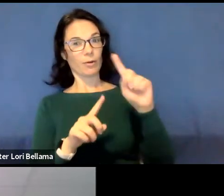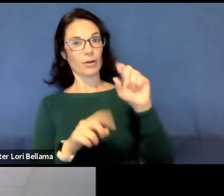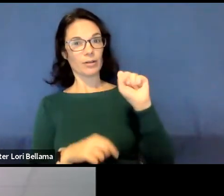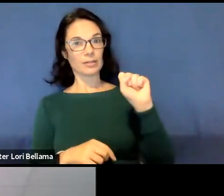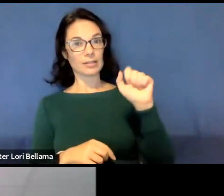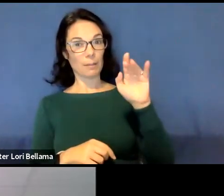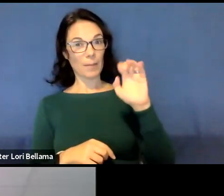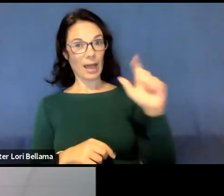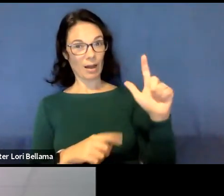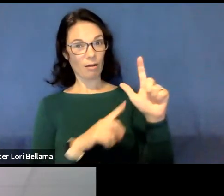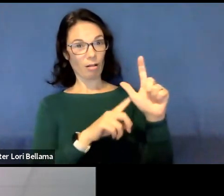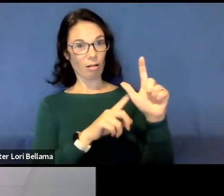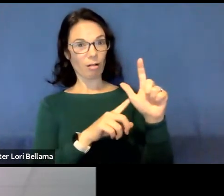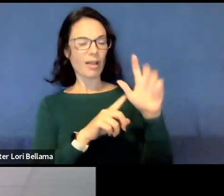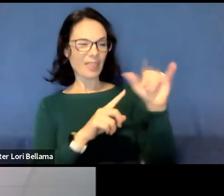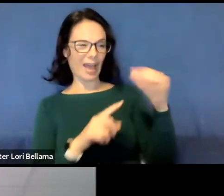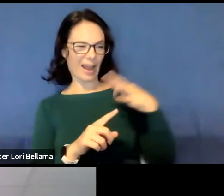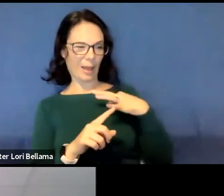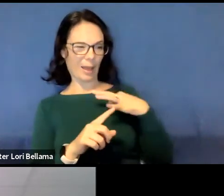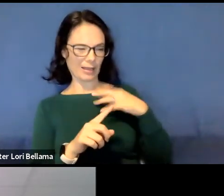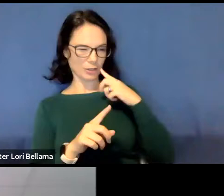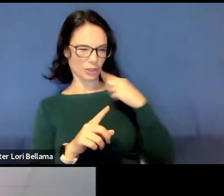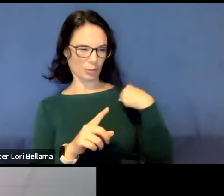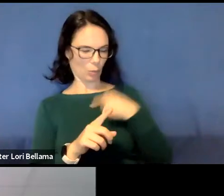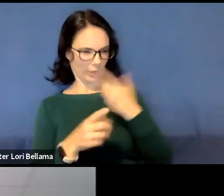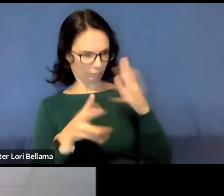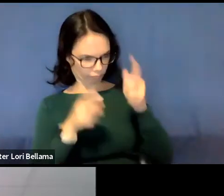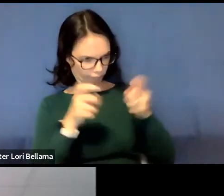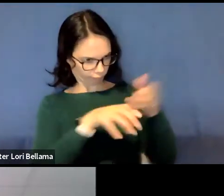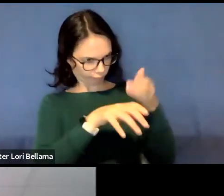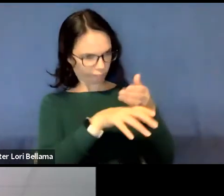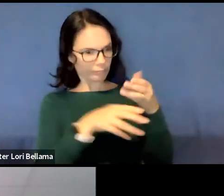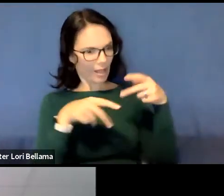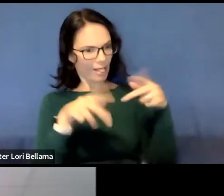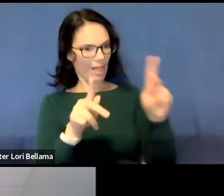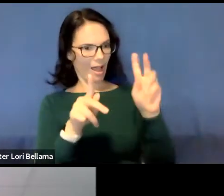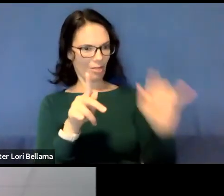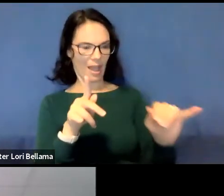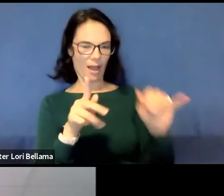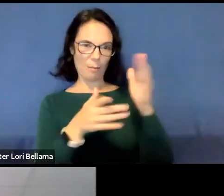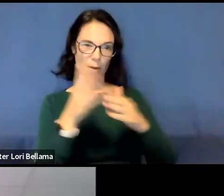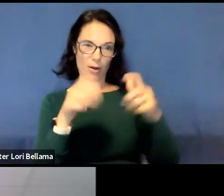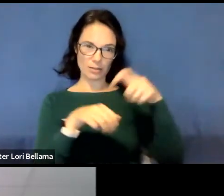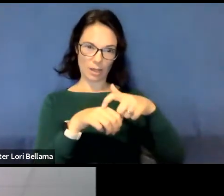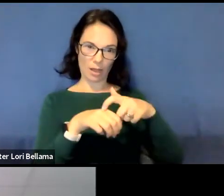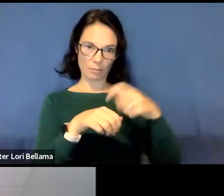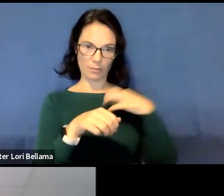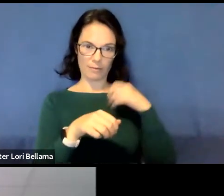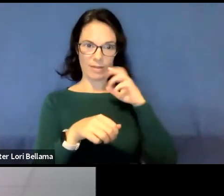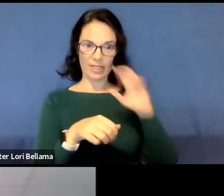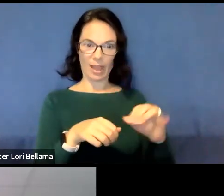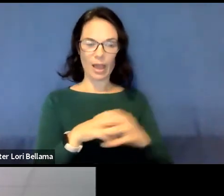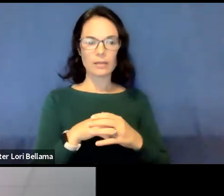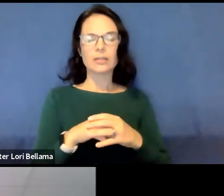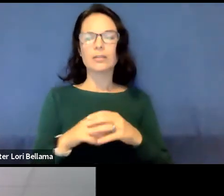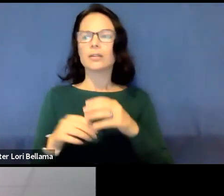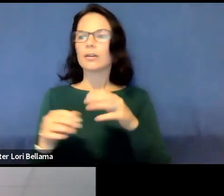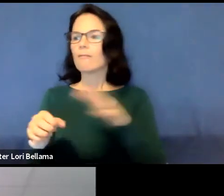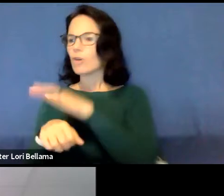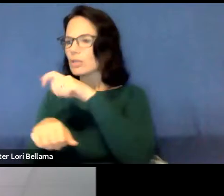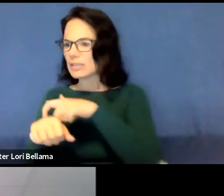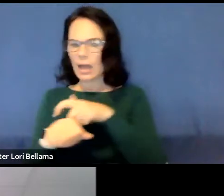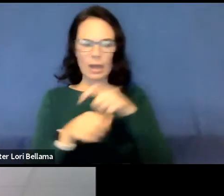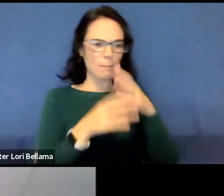slightly revise the sabbatical application to indicate that. The only difference between the full-timers and the part-timers is